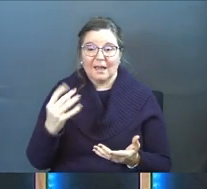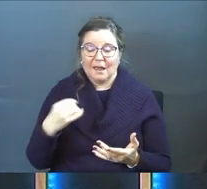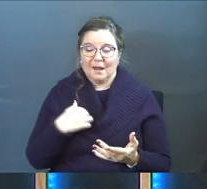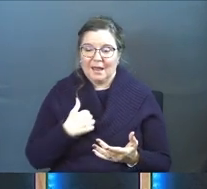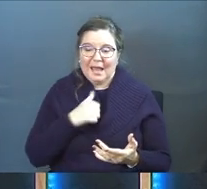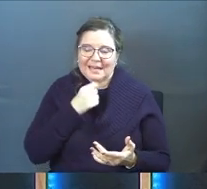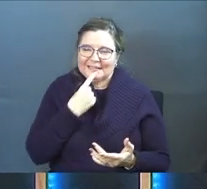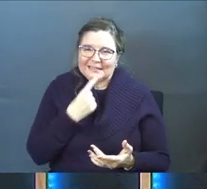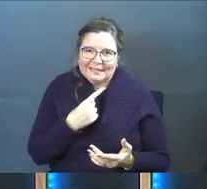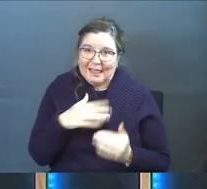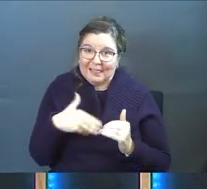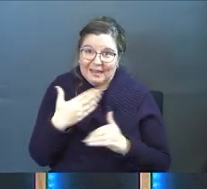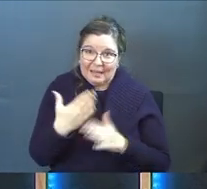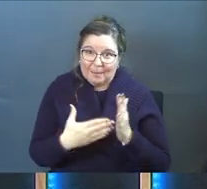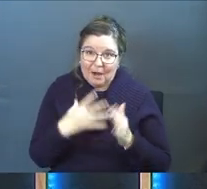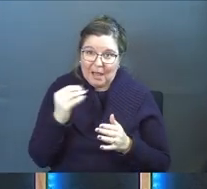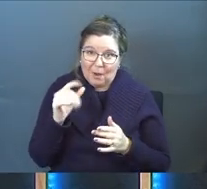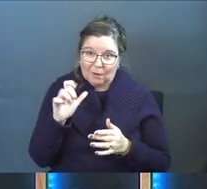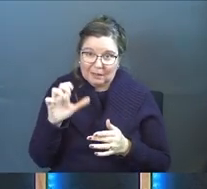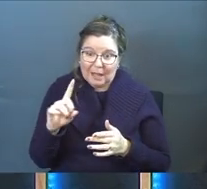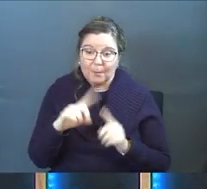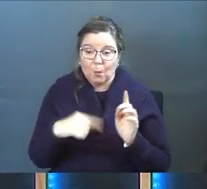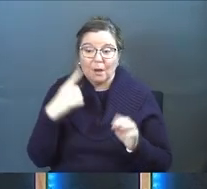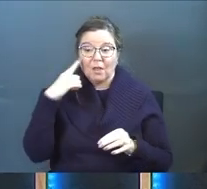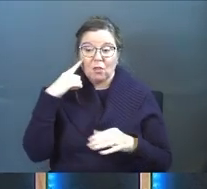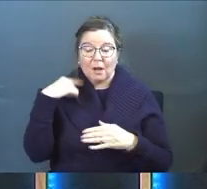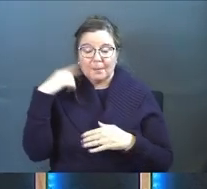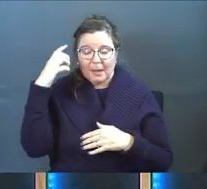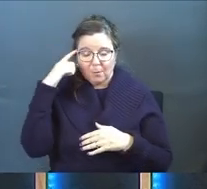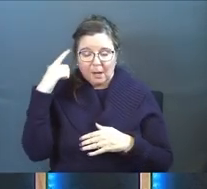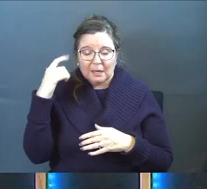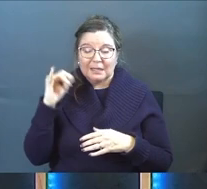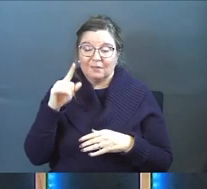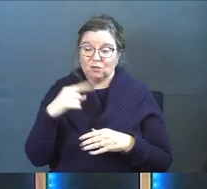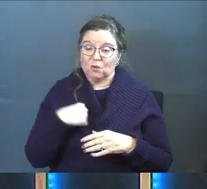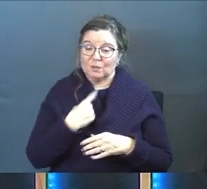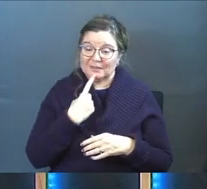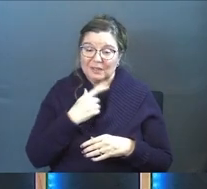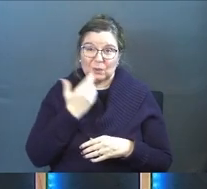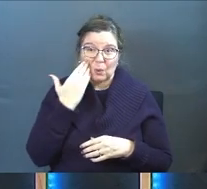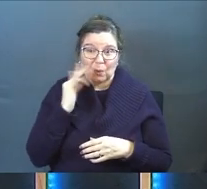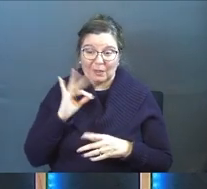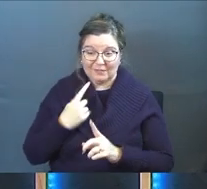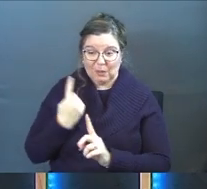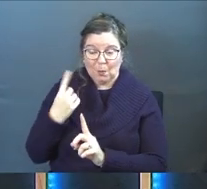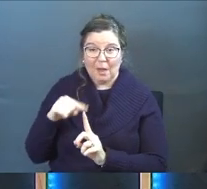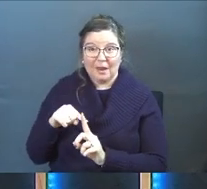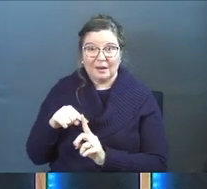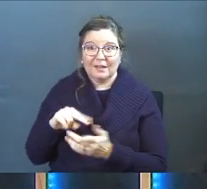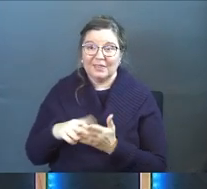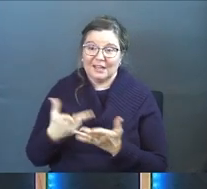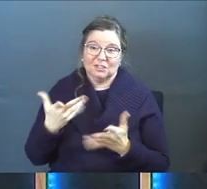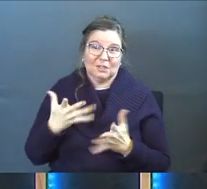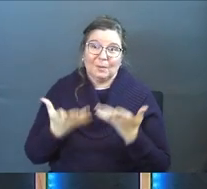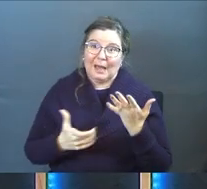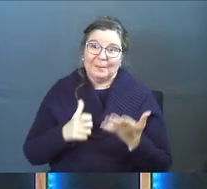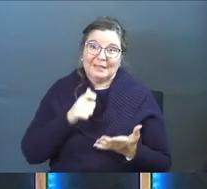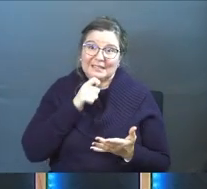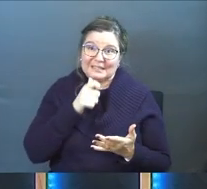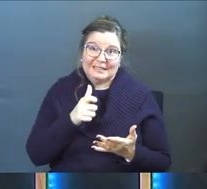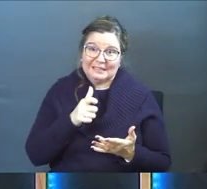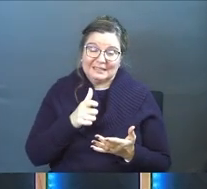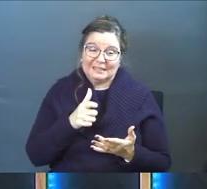And I didn't say the next part out loud, but what I thought in my brain was, if you're saying you don't know if she's the one, then she